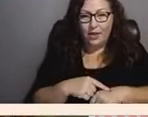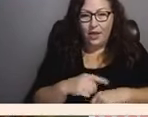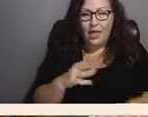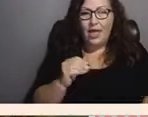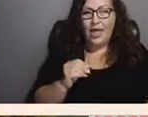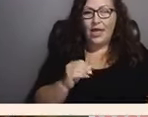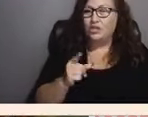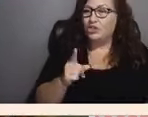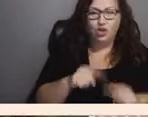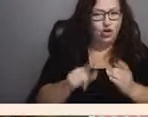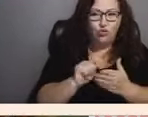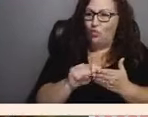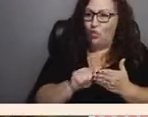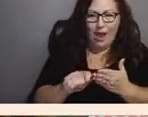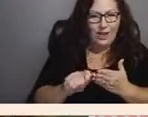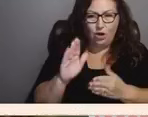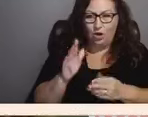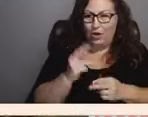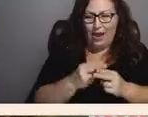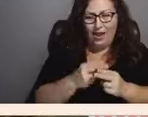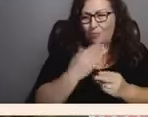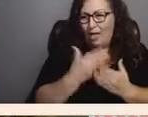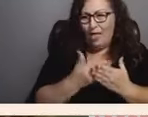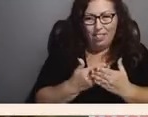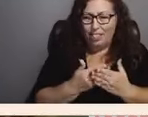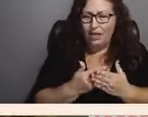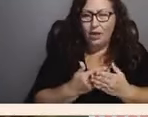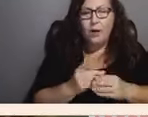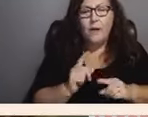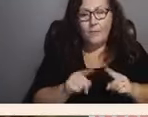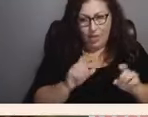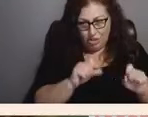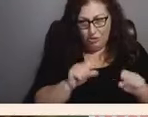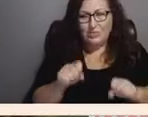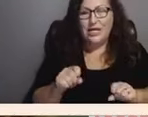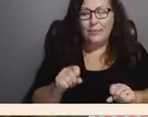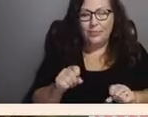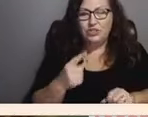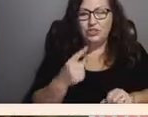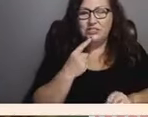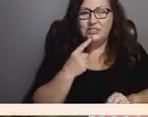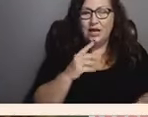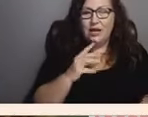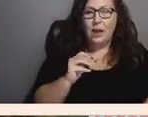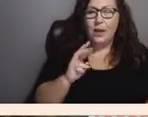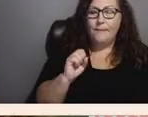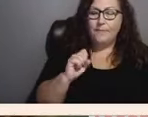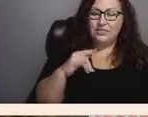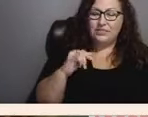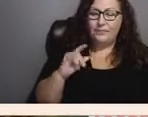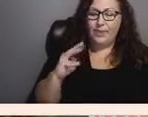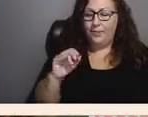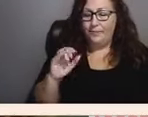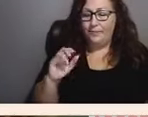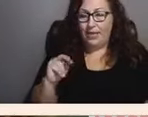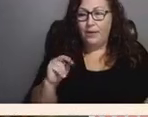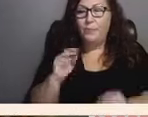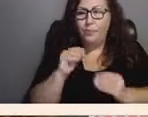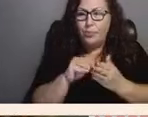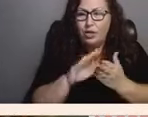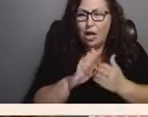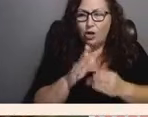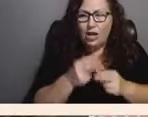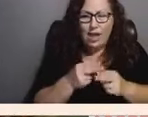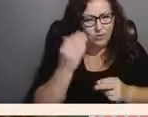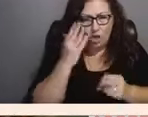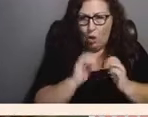couldn't write that well. But she was able, she said, Miss Pittman, put your name there. And she was, didn't know how to